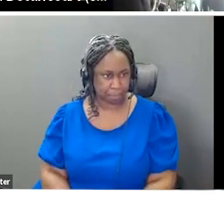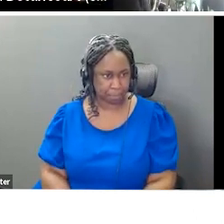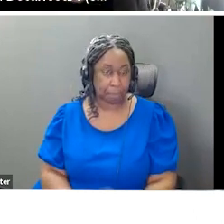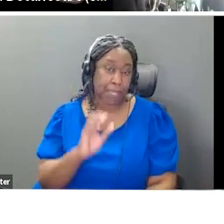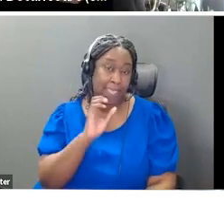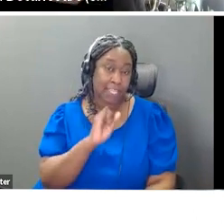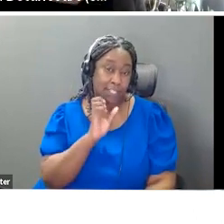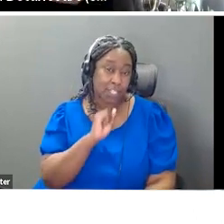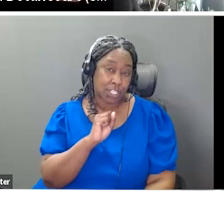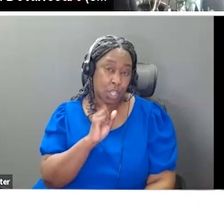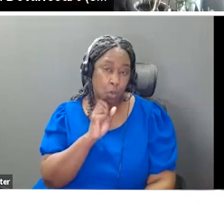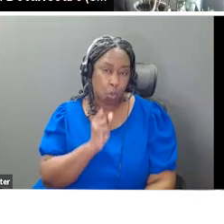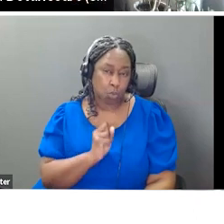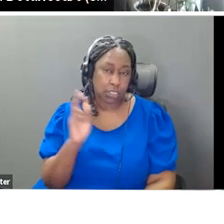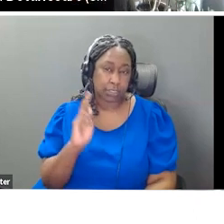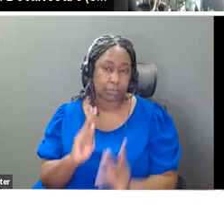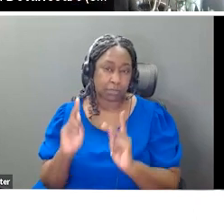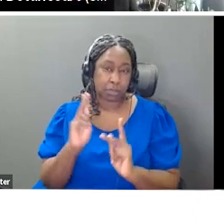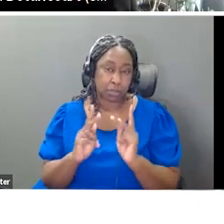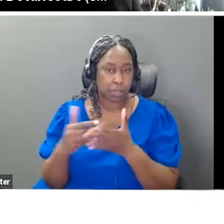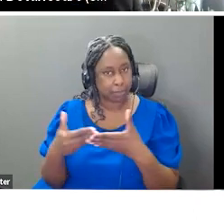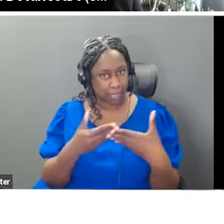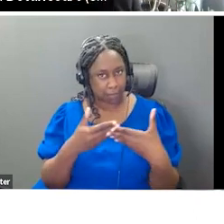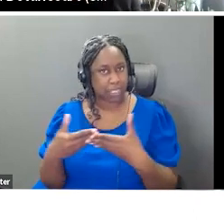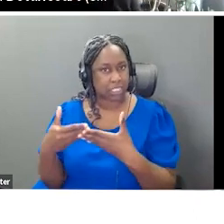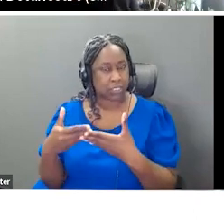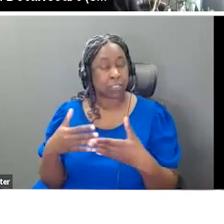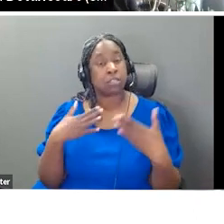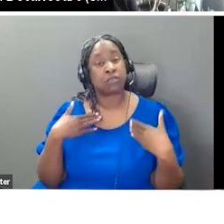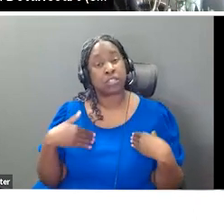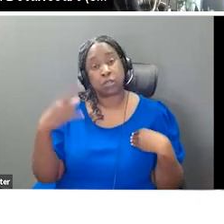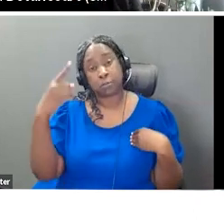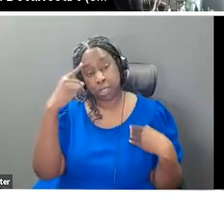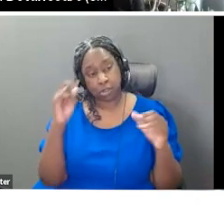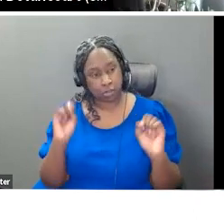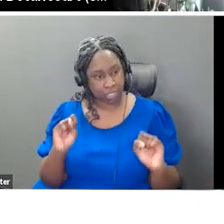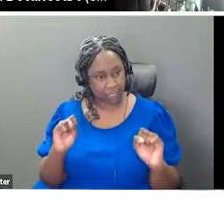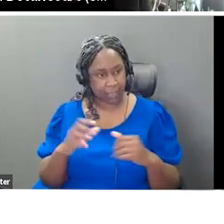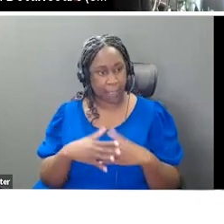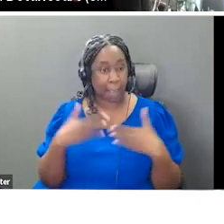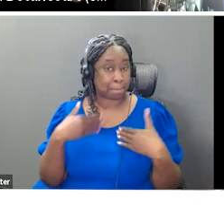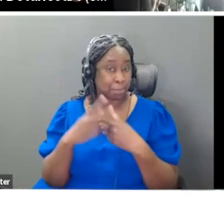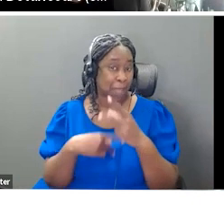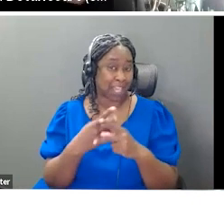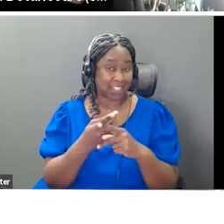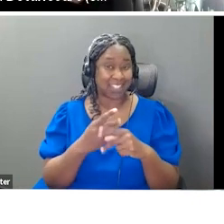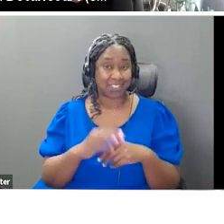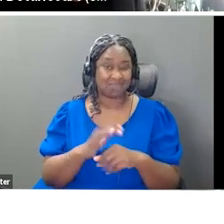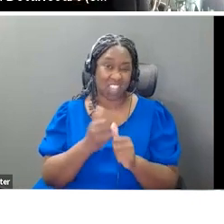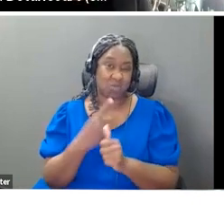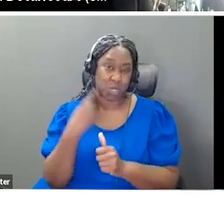Ages, older people, babies, physical and mental abilities, and body types. Everybody really looks